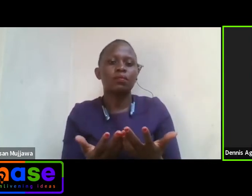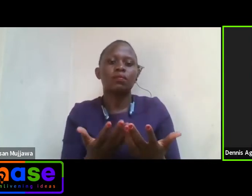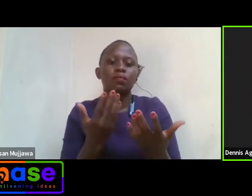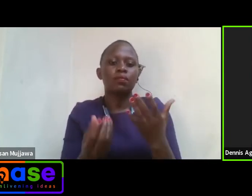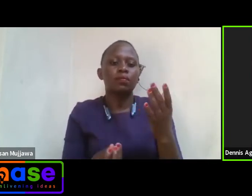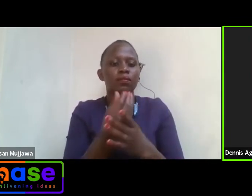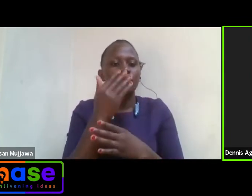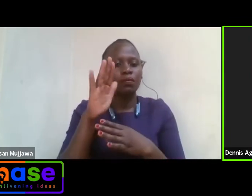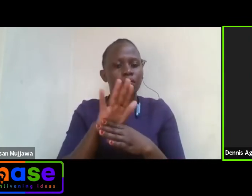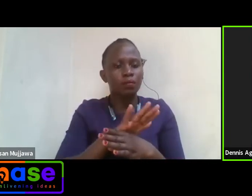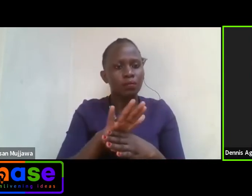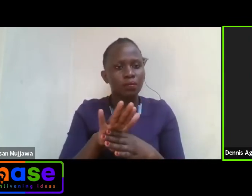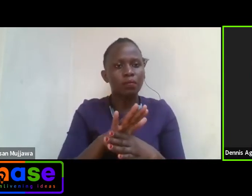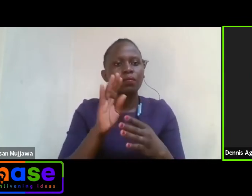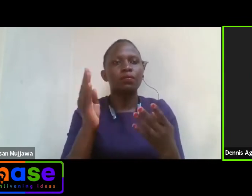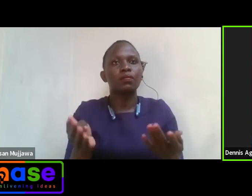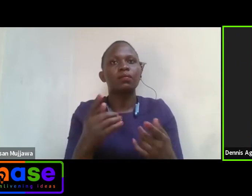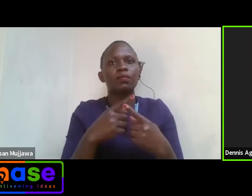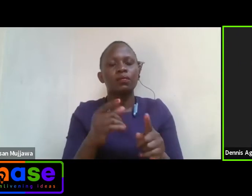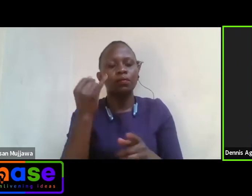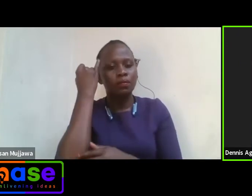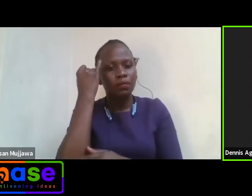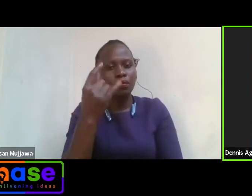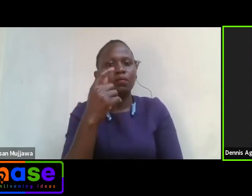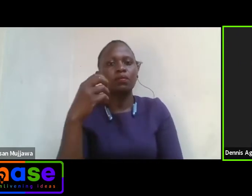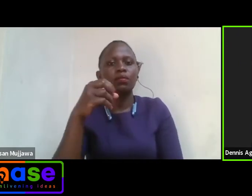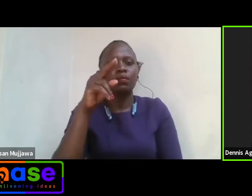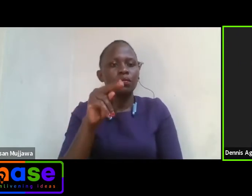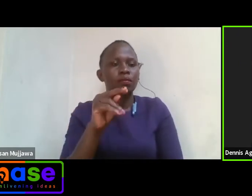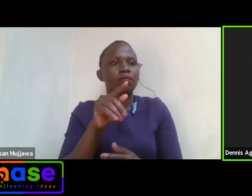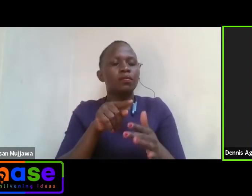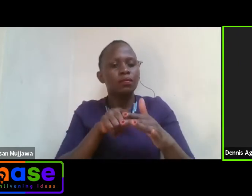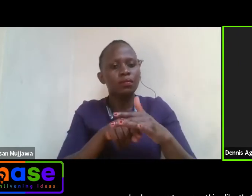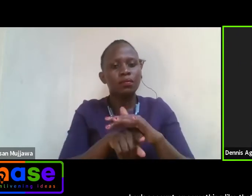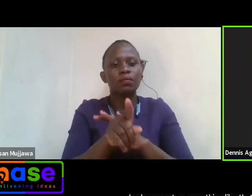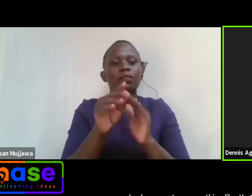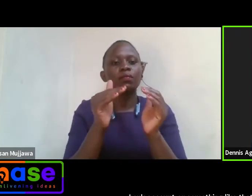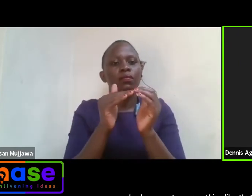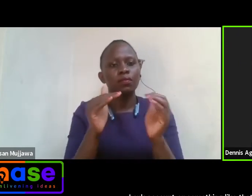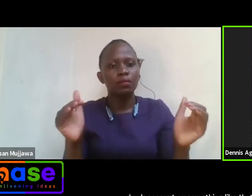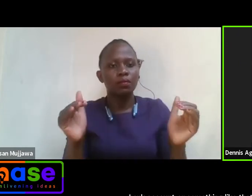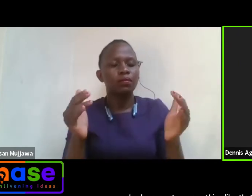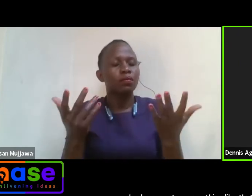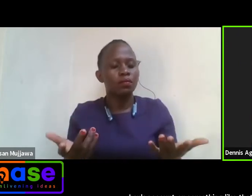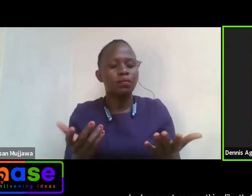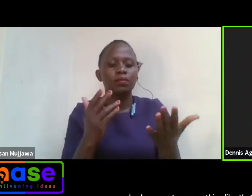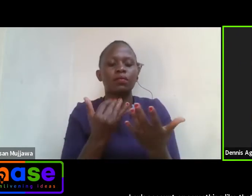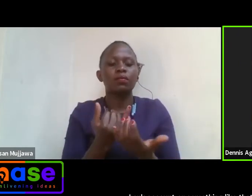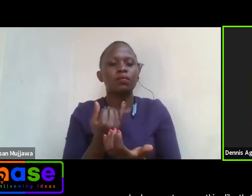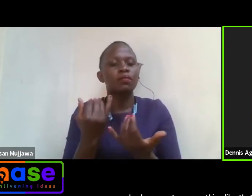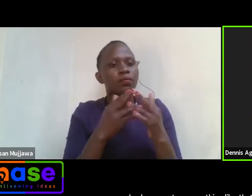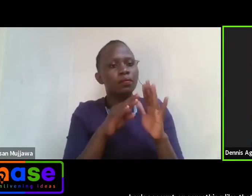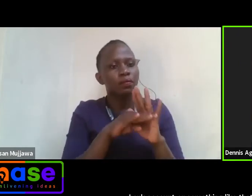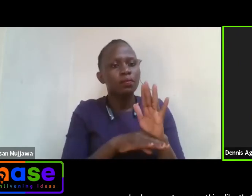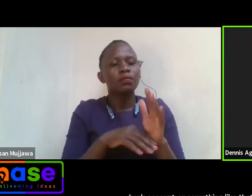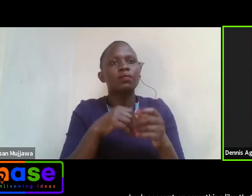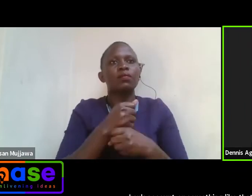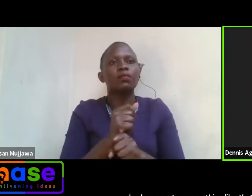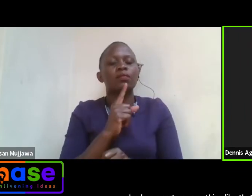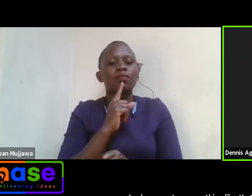that. But this Ideathon is an entry-level initiative geared towards ensuring that everyone has a shot